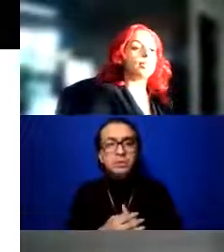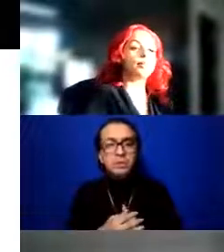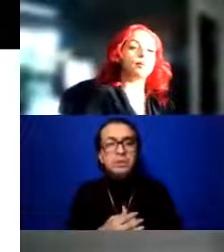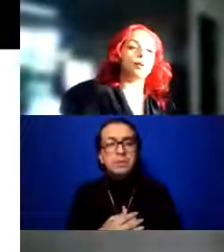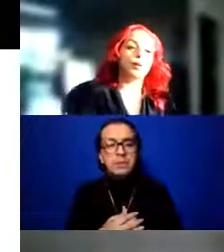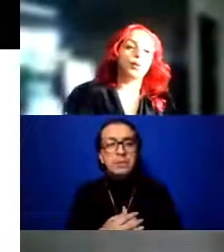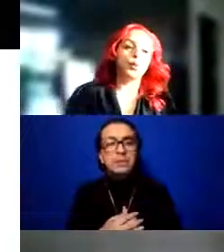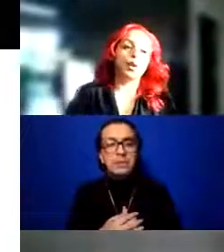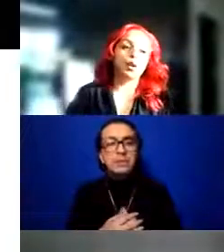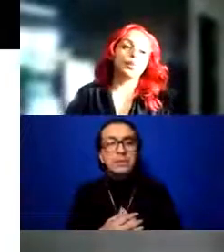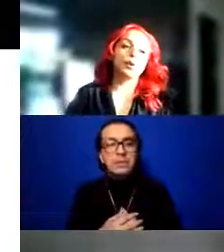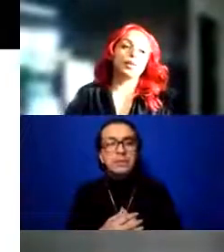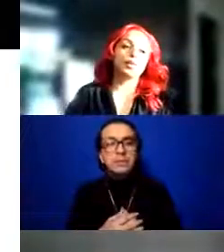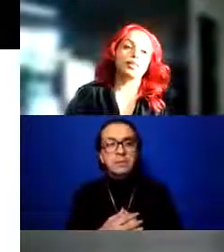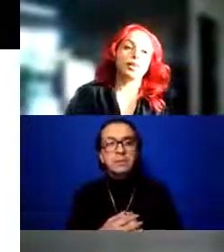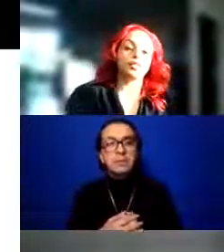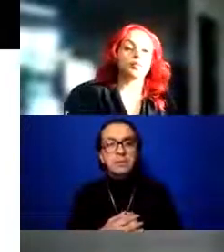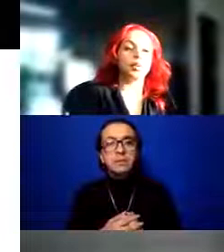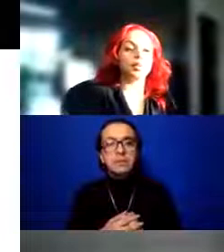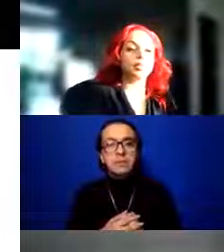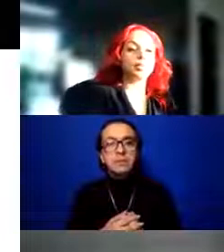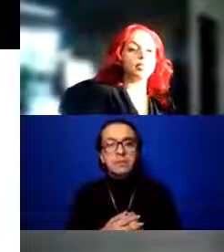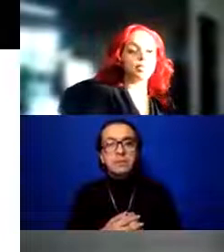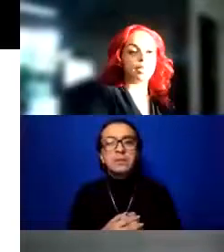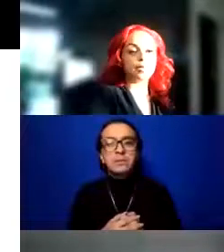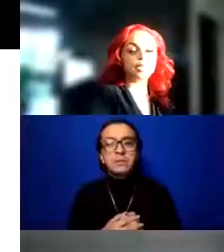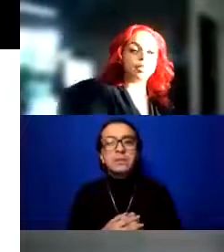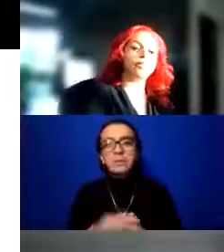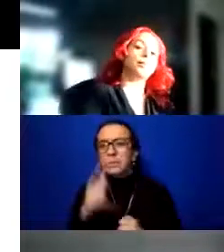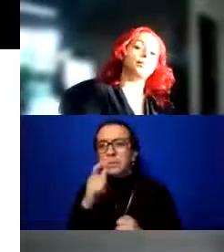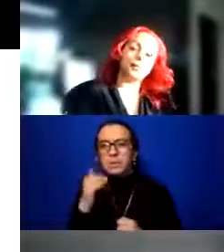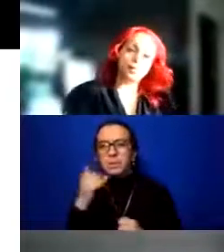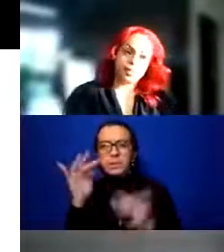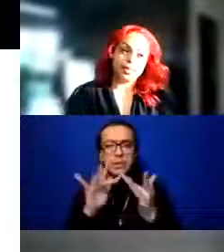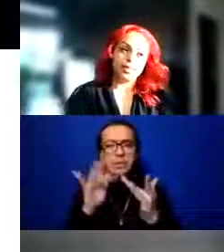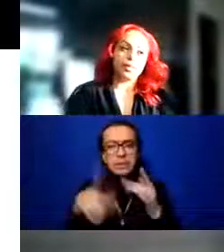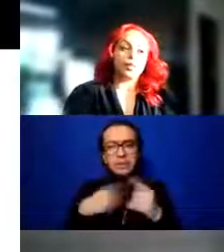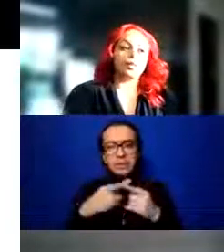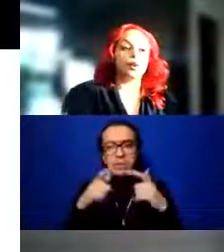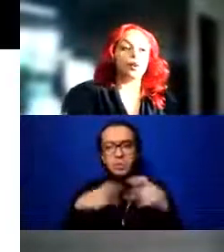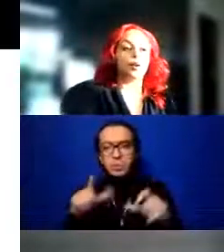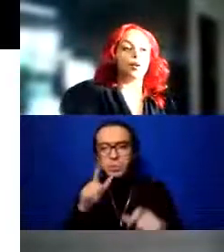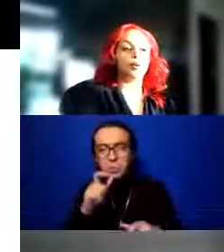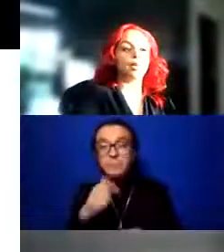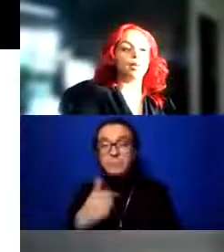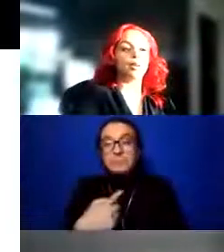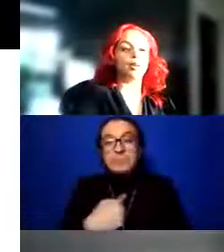And who do I call regarding the status of my stipend check? That would be me. You can call our